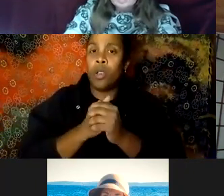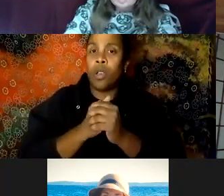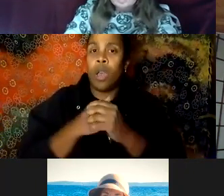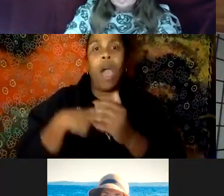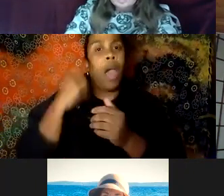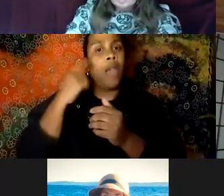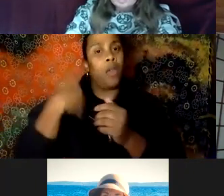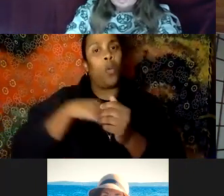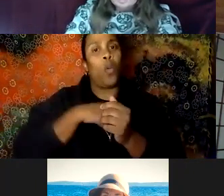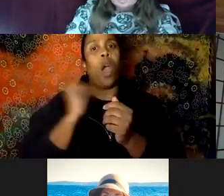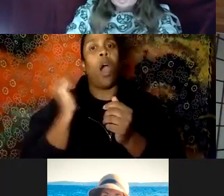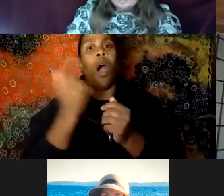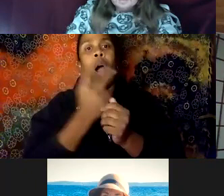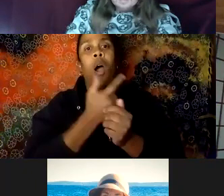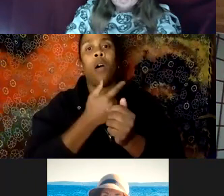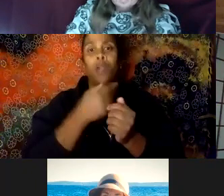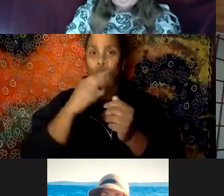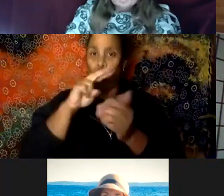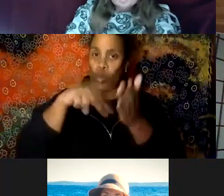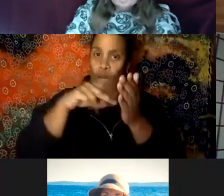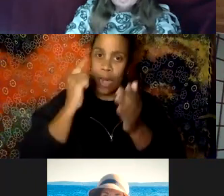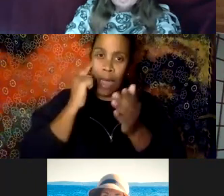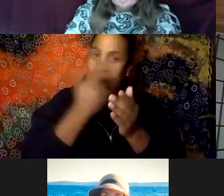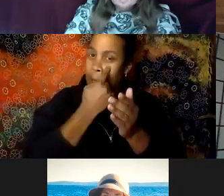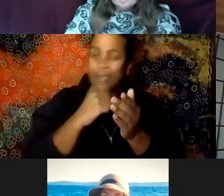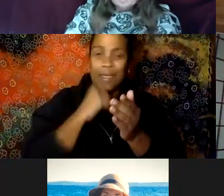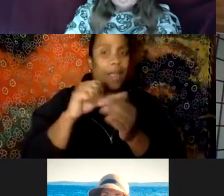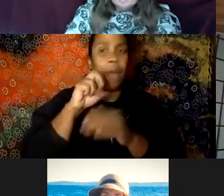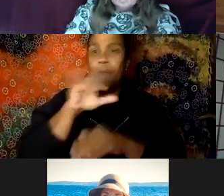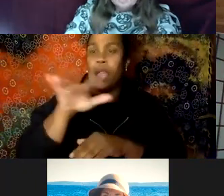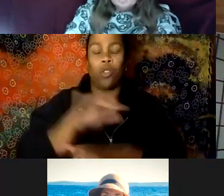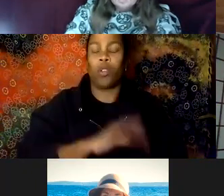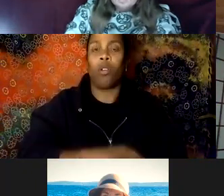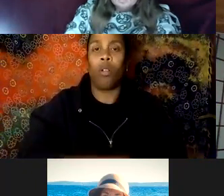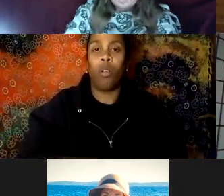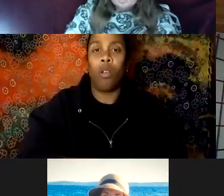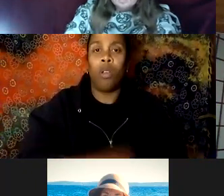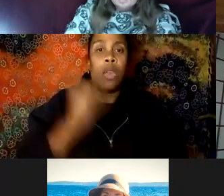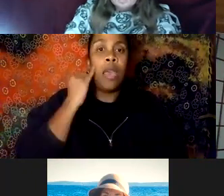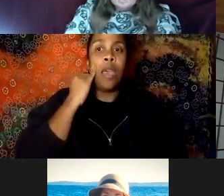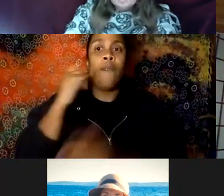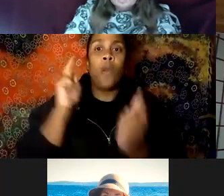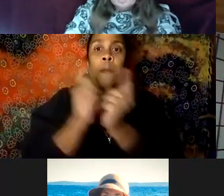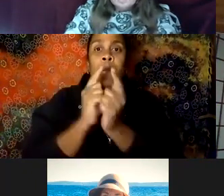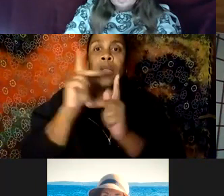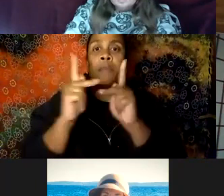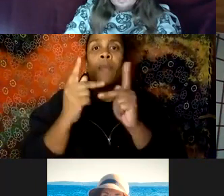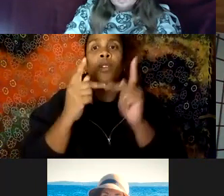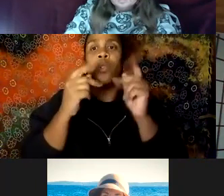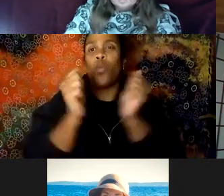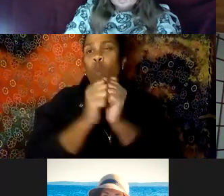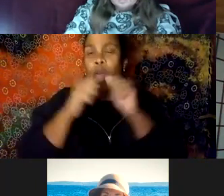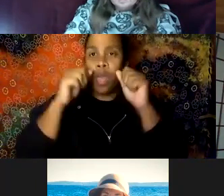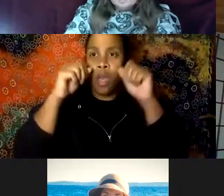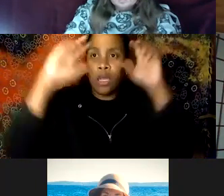eyes all the time. It's not something magical. And if you imagine meeting someone with dark sunglasses, you can't see their eyes. There's so much missing.